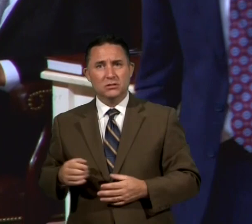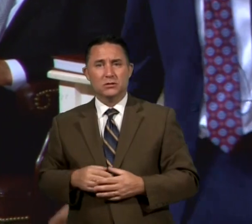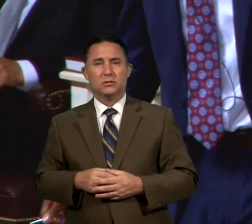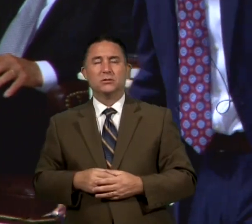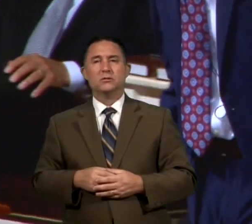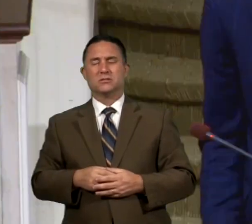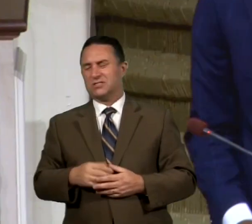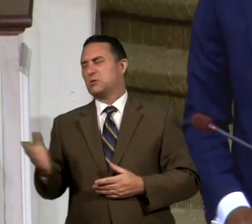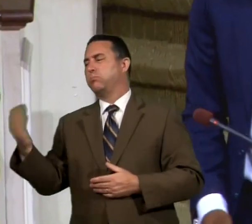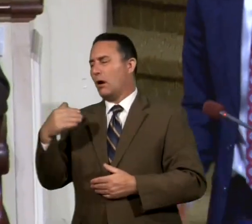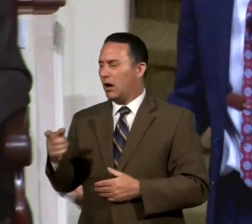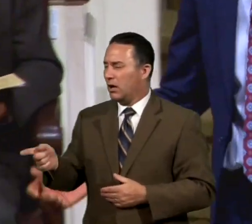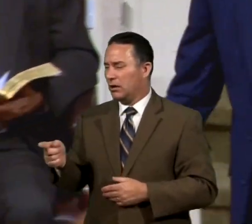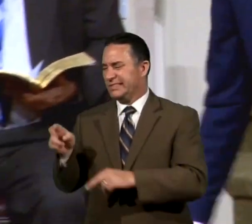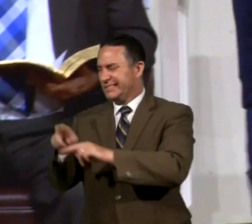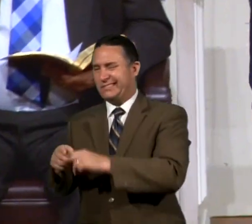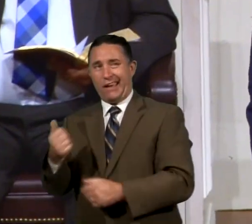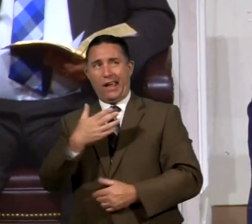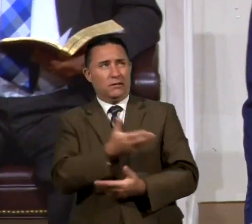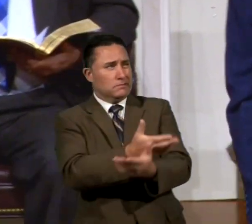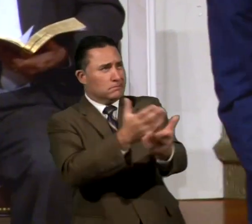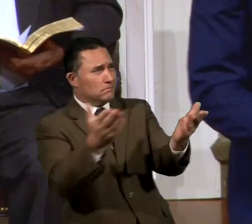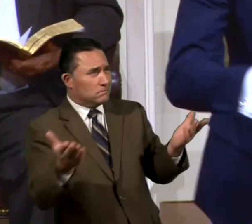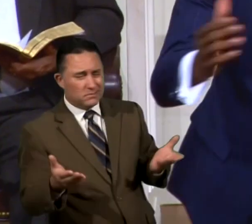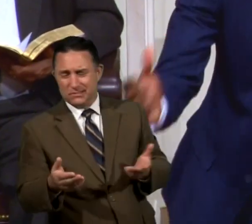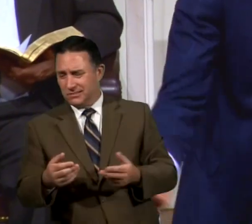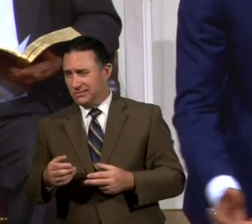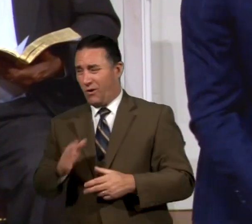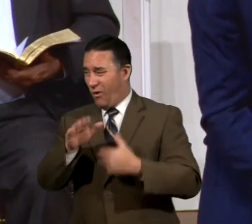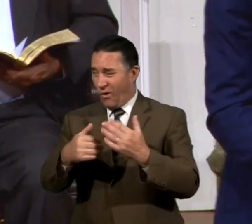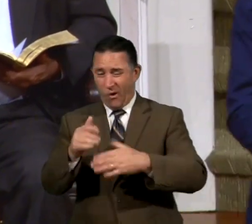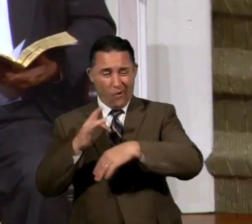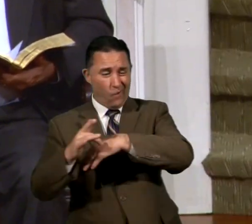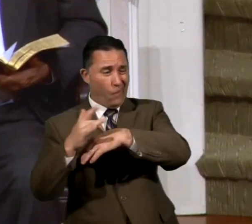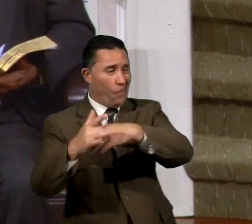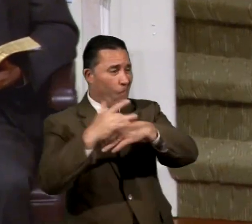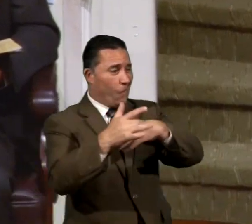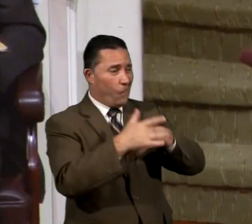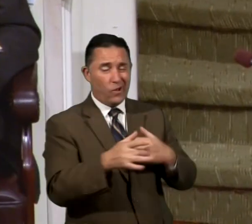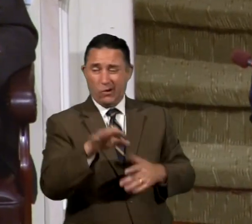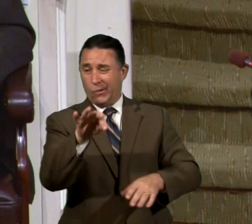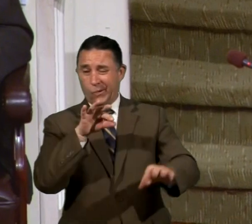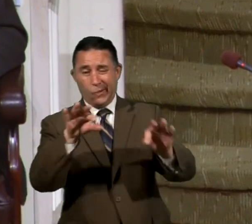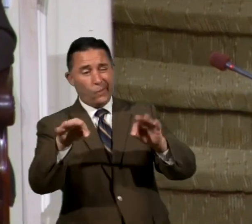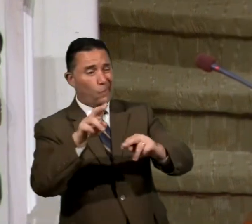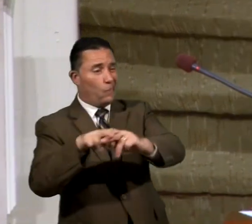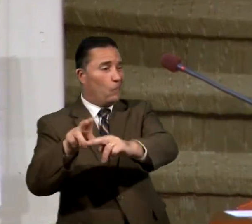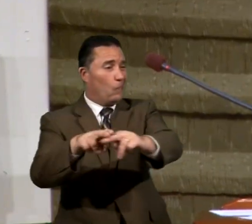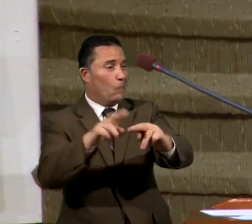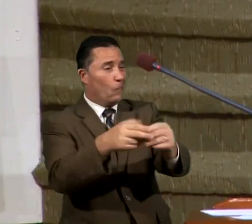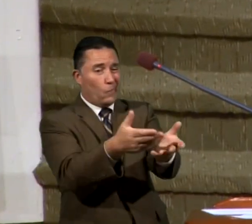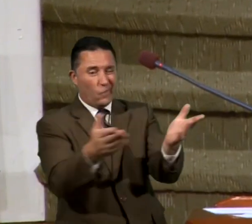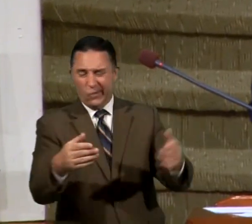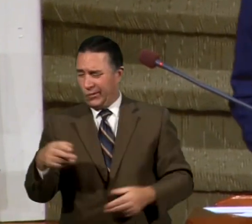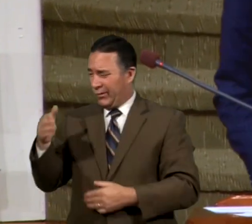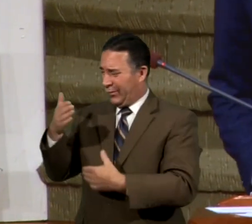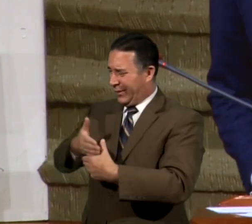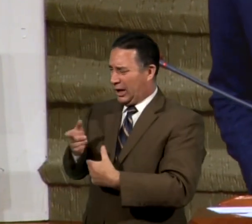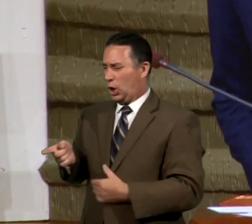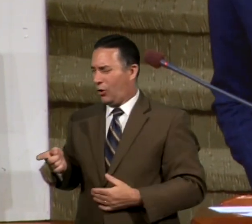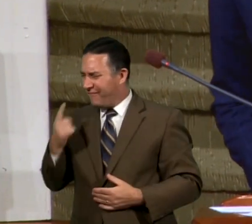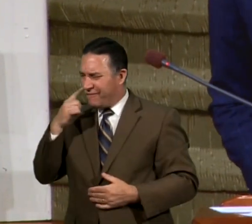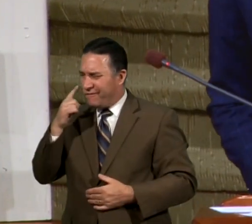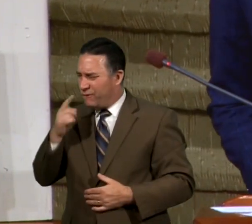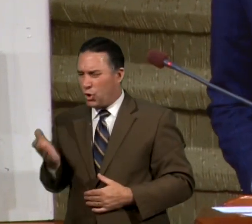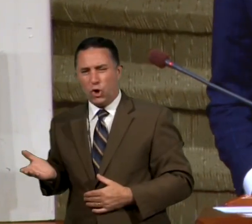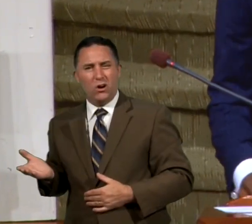Yep. Eutychus, come on, man. You could have sat anywhere. All the seats that in the room you would have chosen, you choose the window.